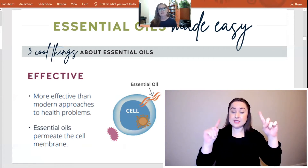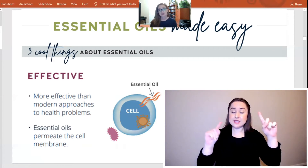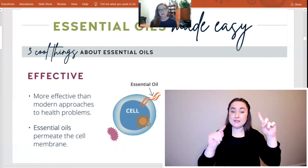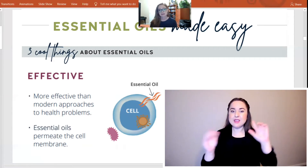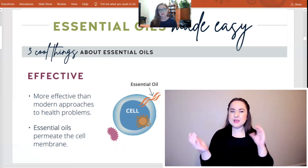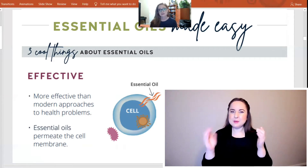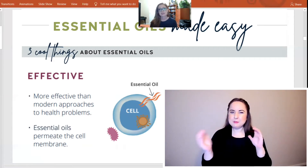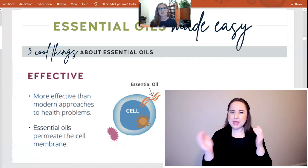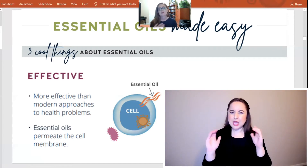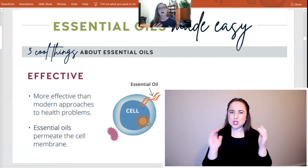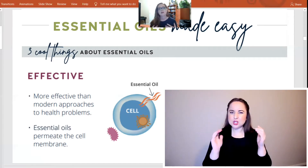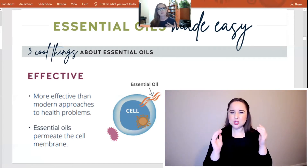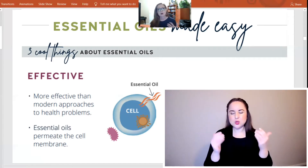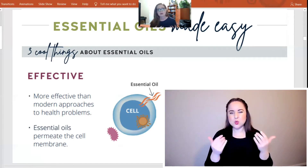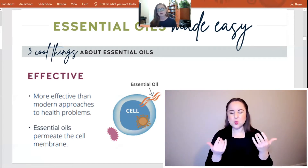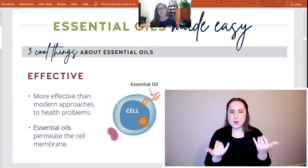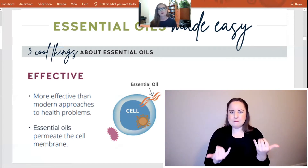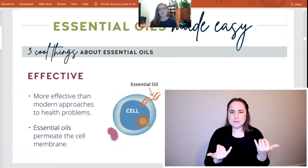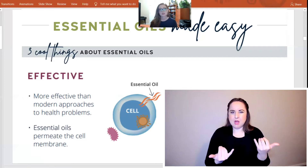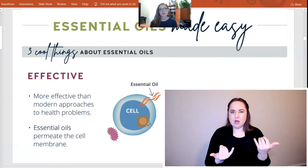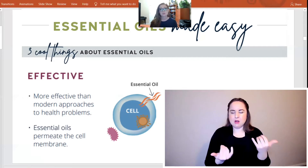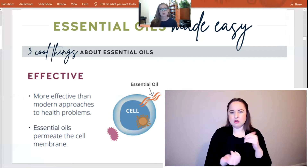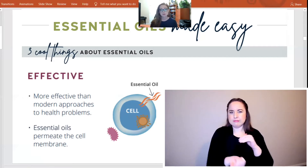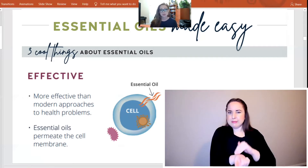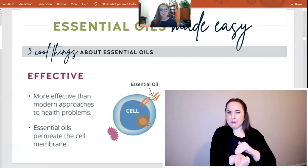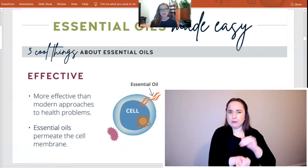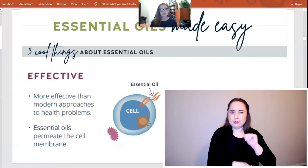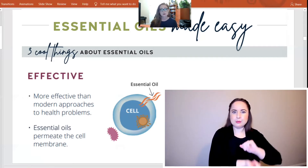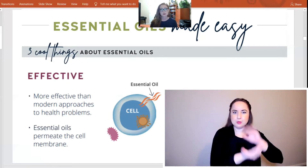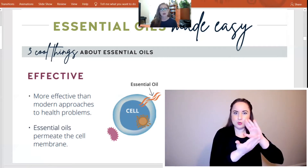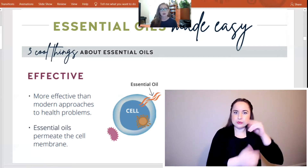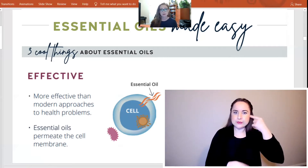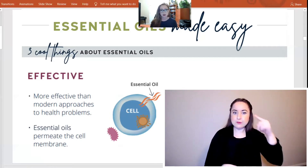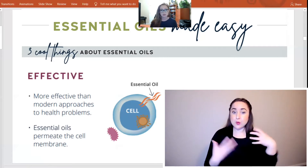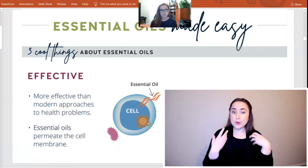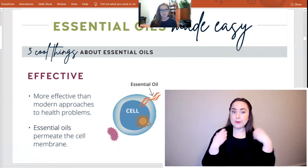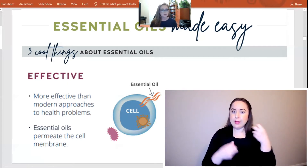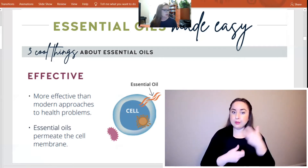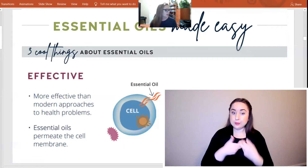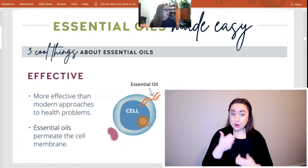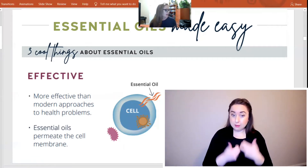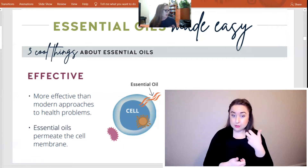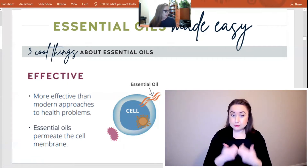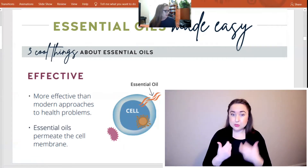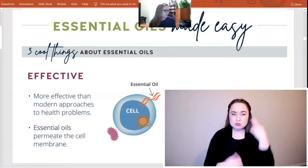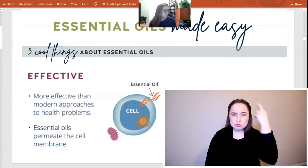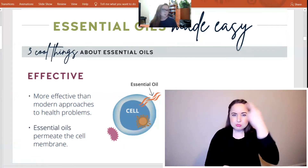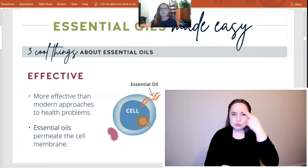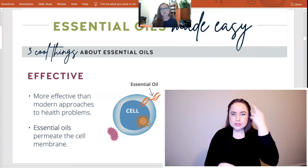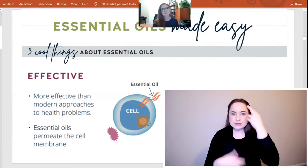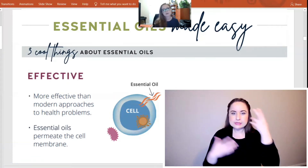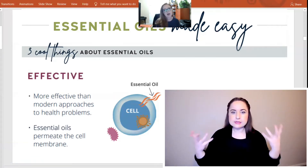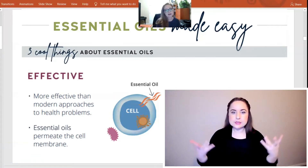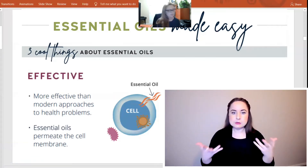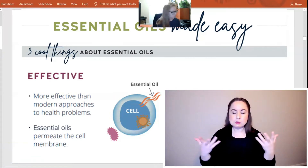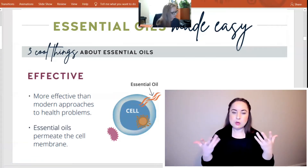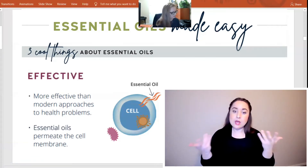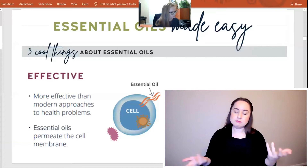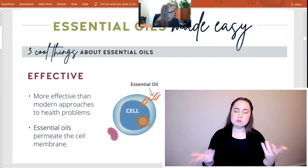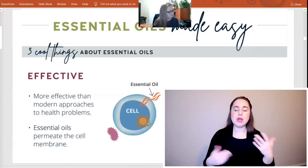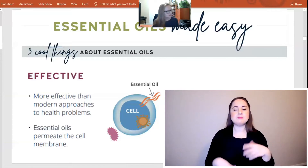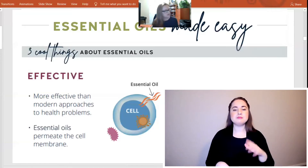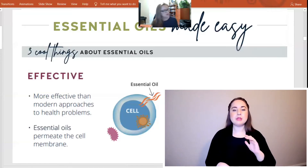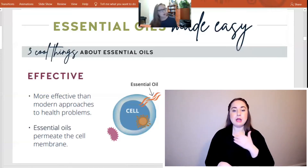more effective than some other modern approaches to health problems. And there's a reason for that.